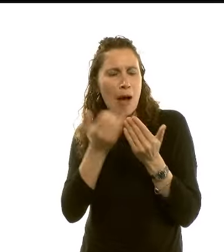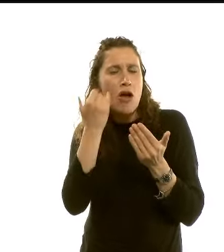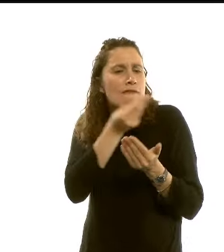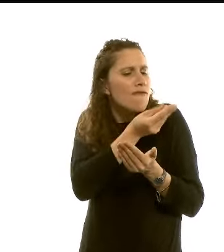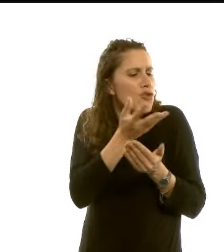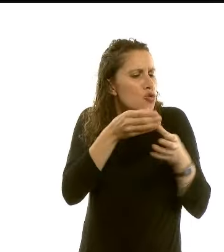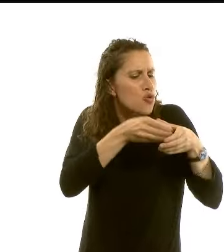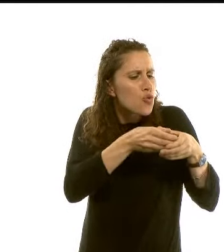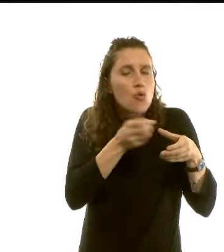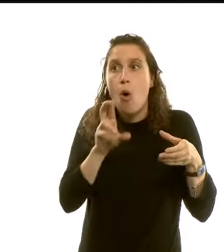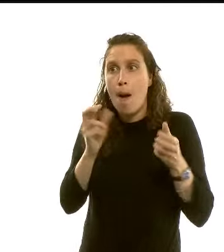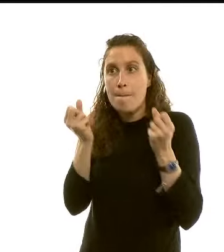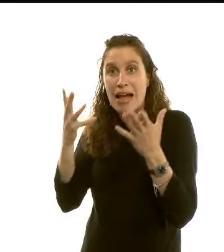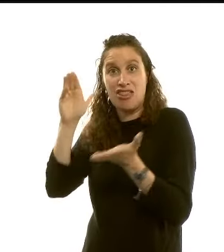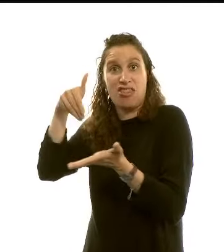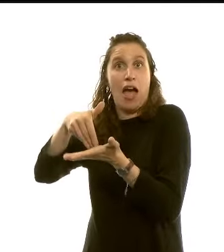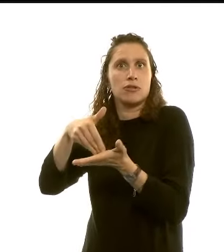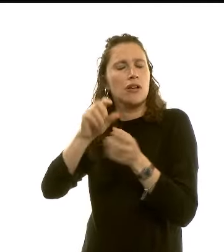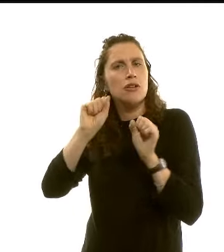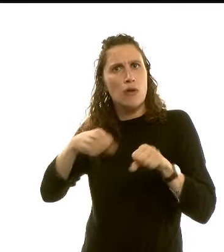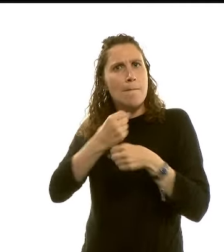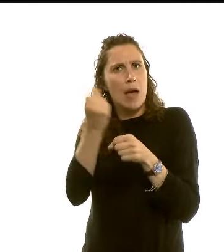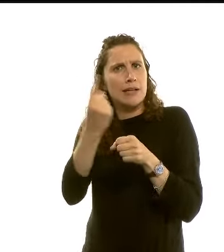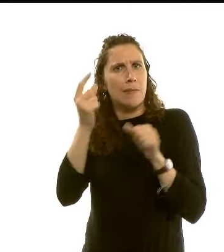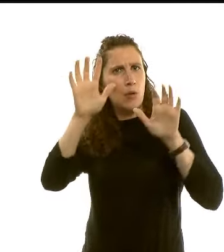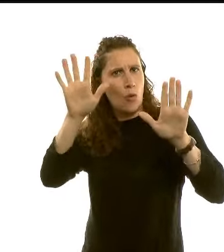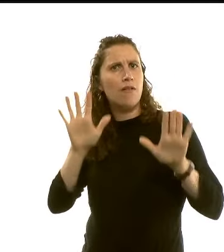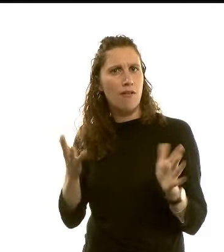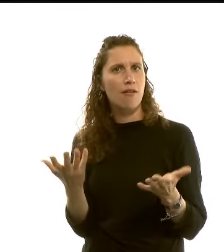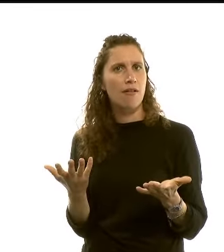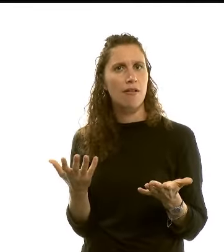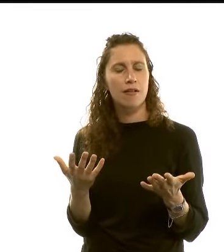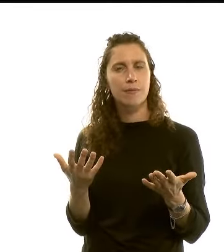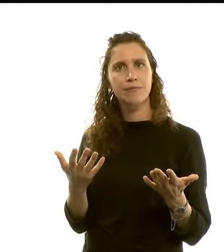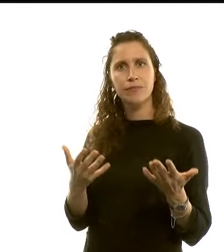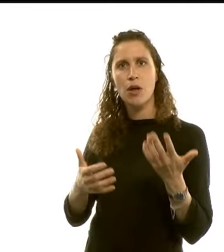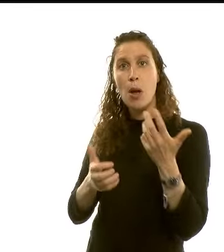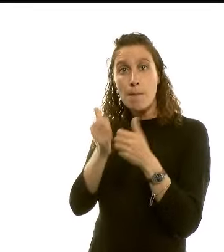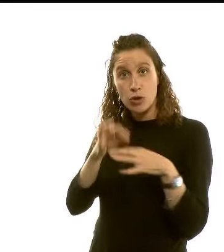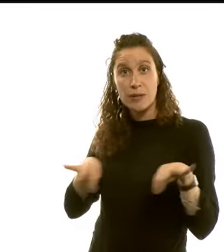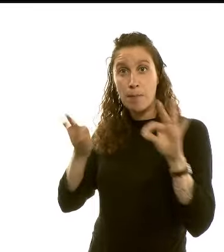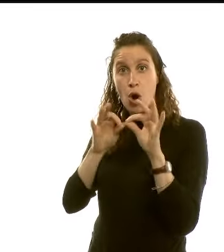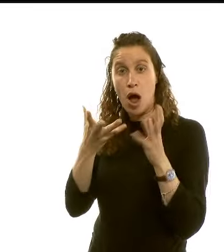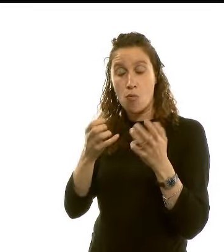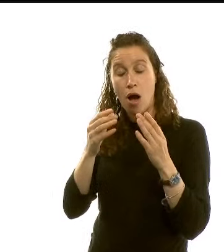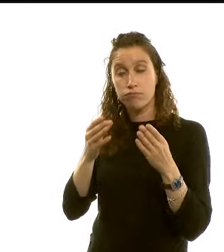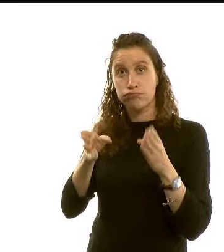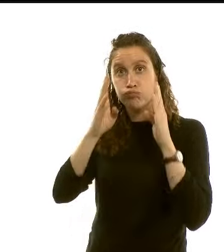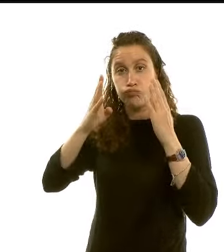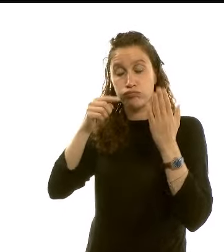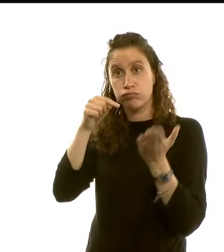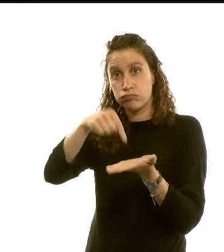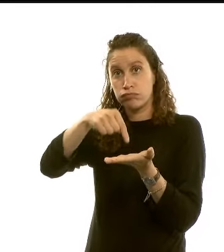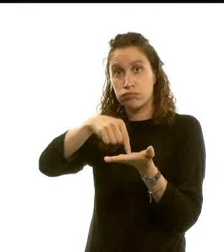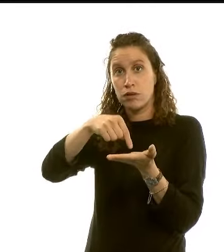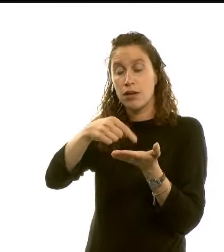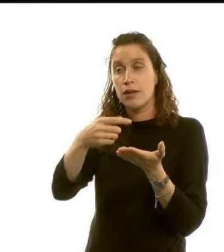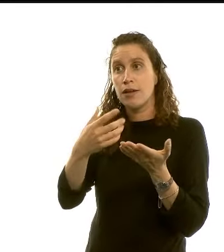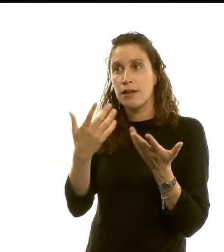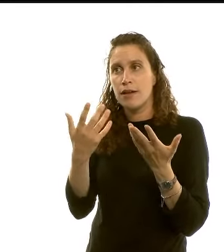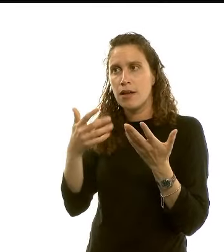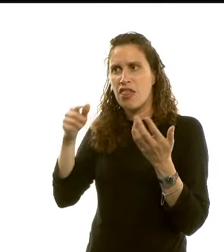or thousands like you have here, you can create something incredible. But the most important thing I really want to call attention to this set here is that it's